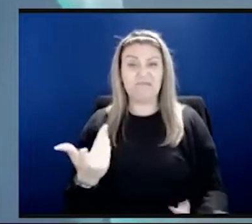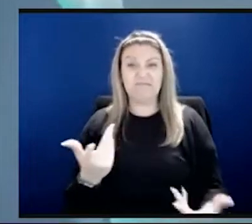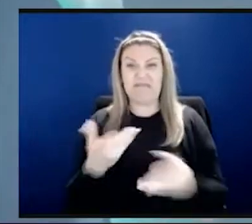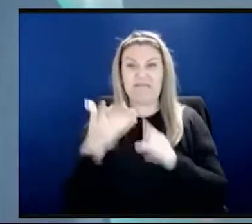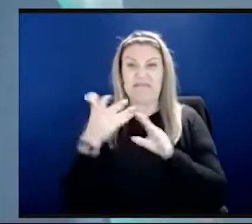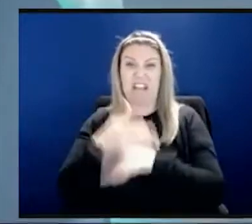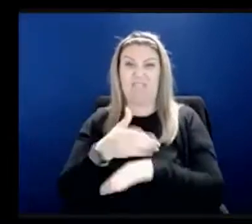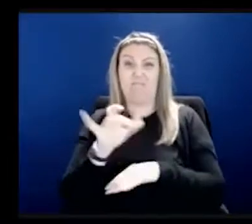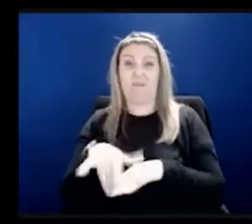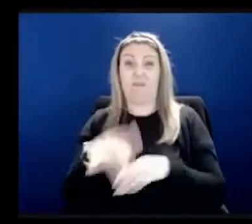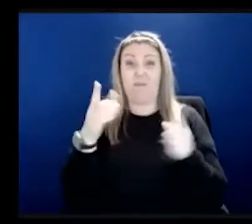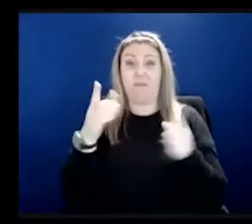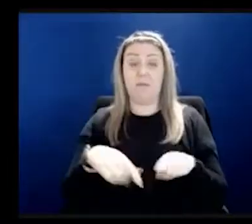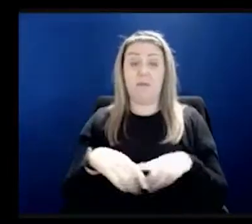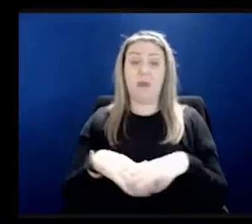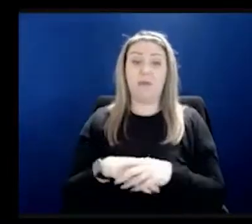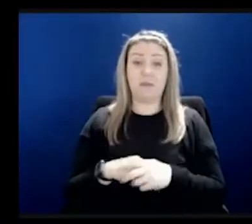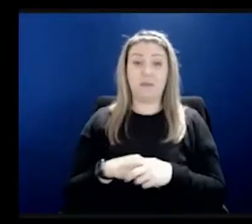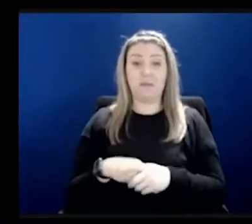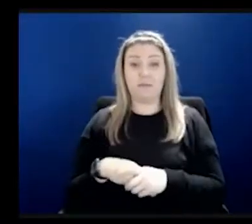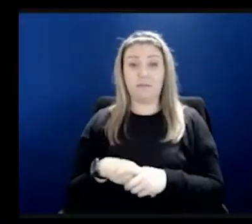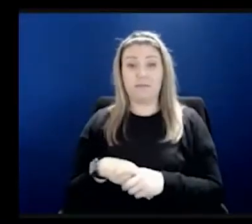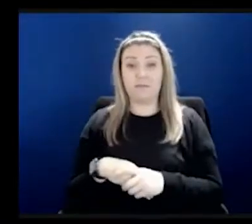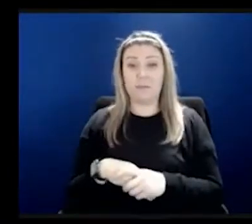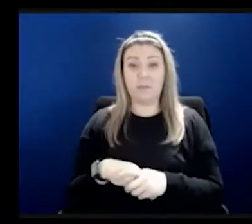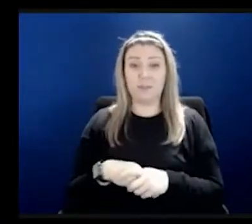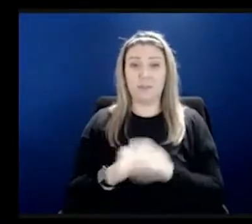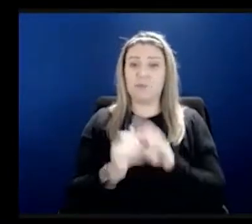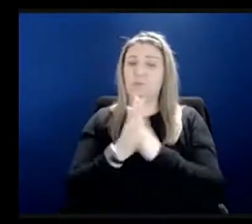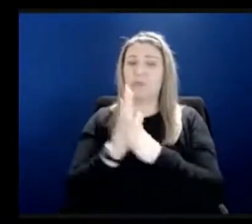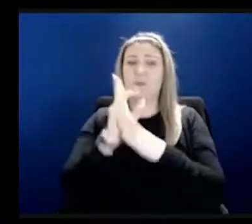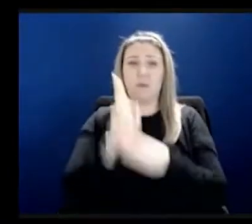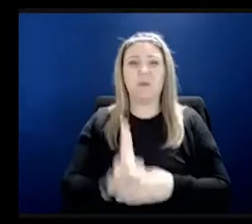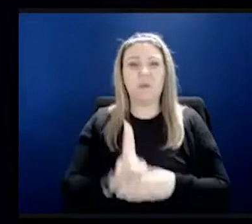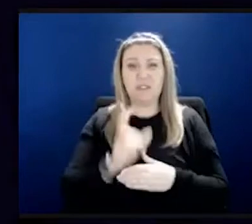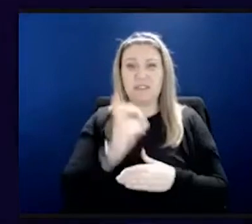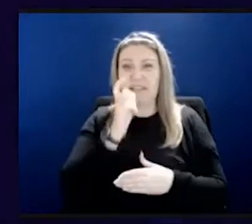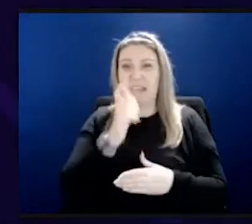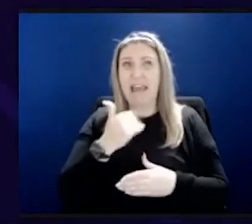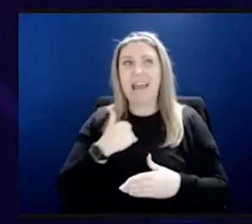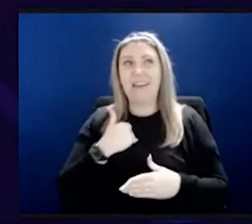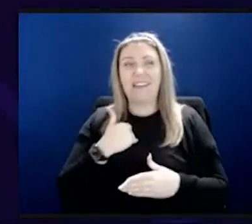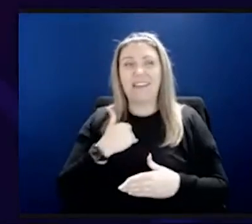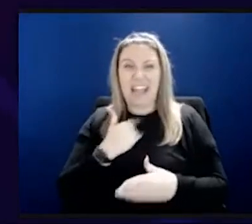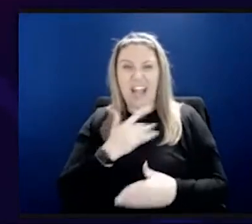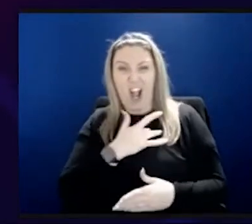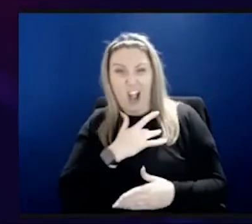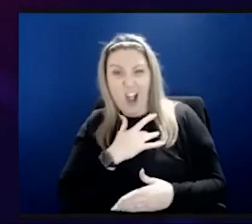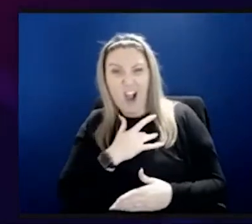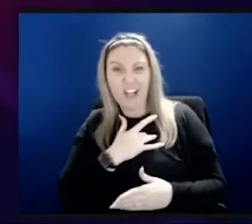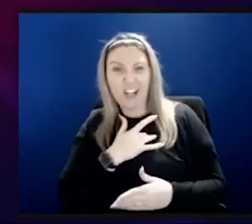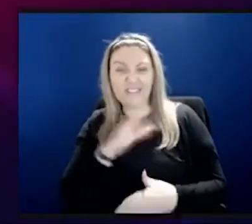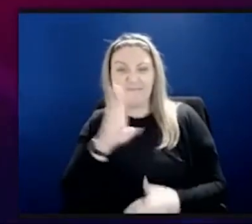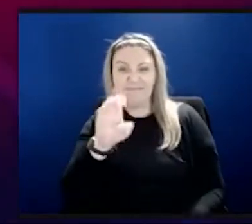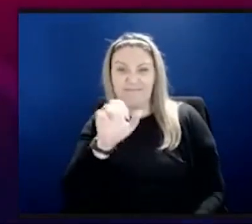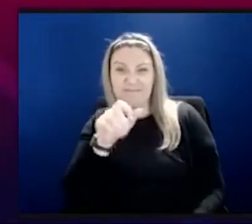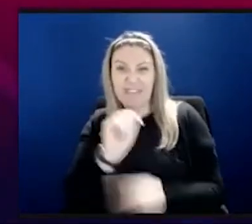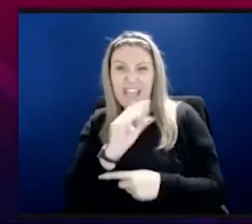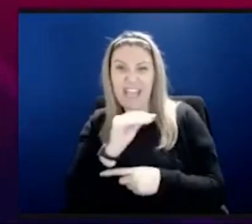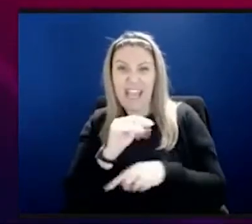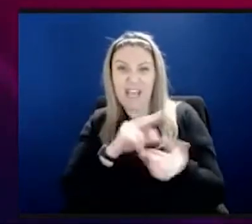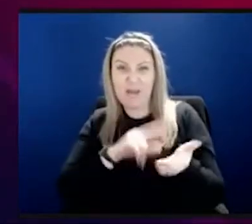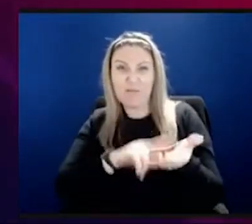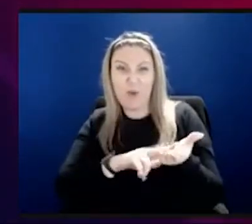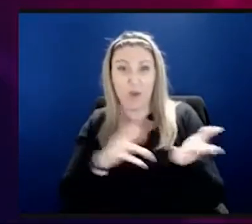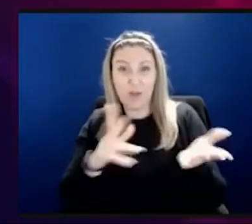that. It was just getting used to not having a heartbeat and a pulse. Weird. So